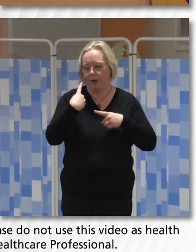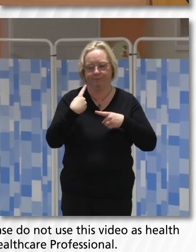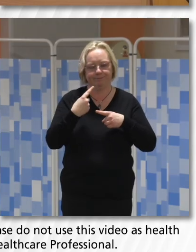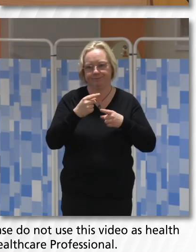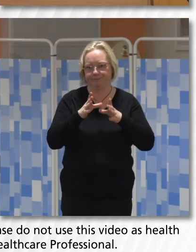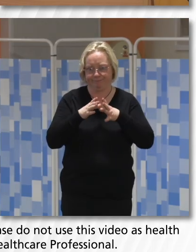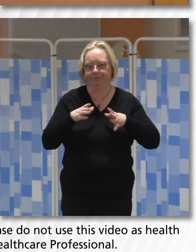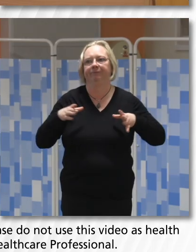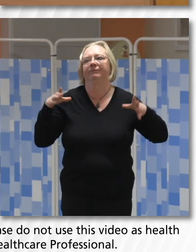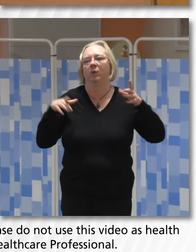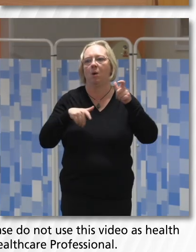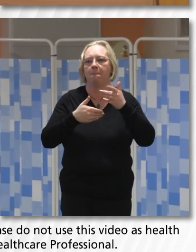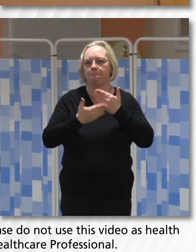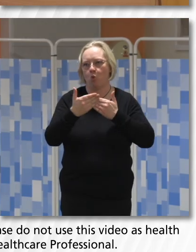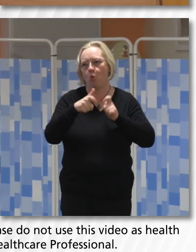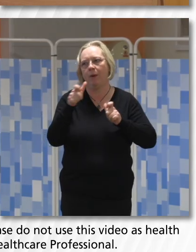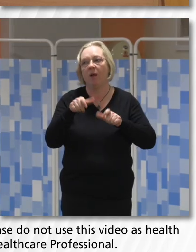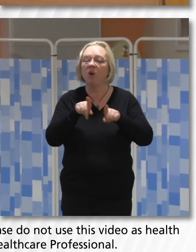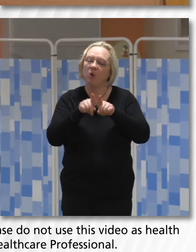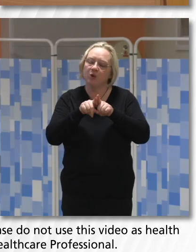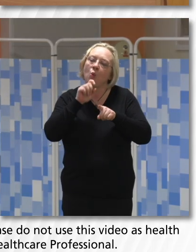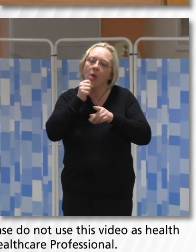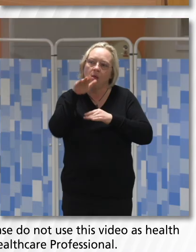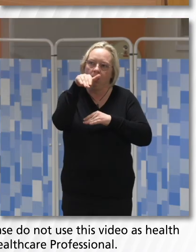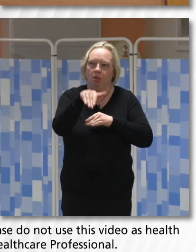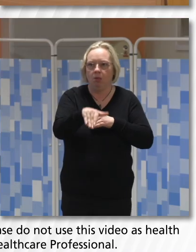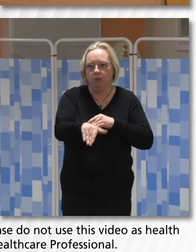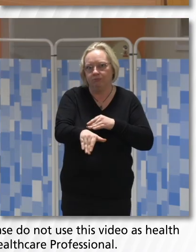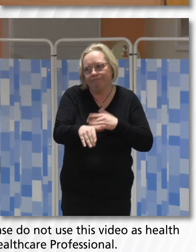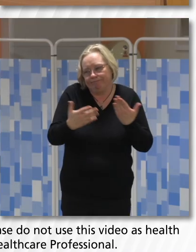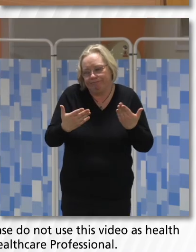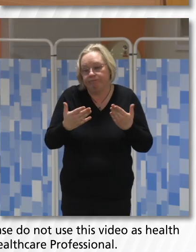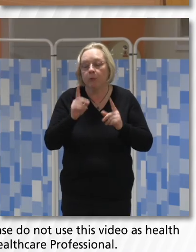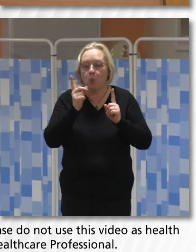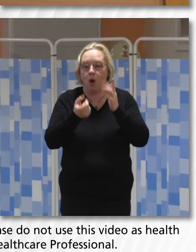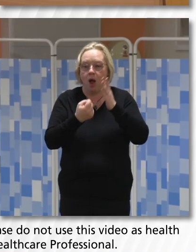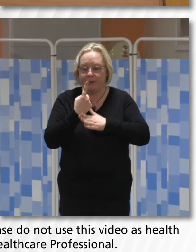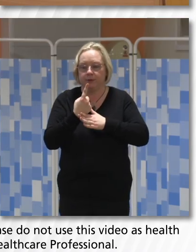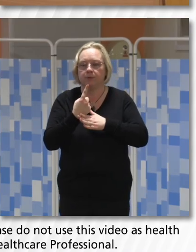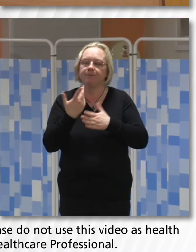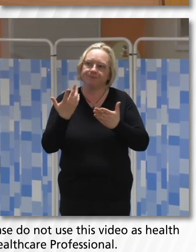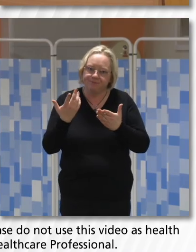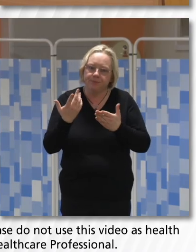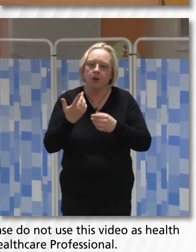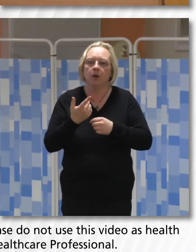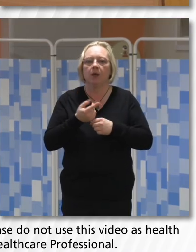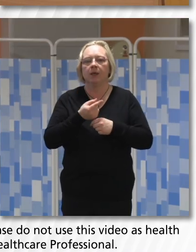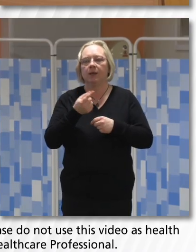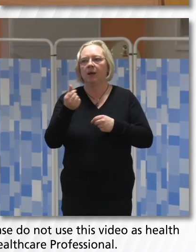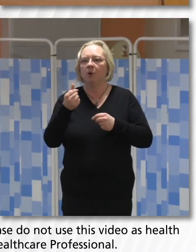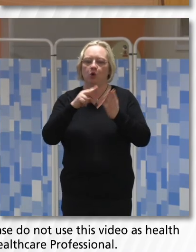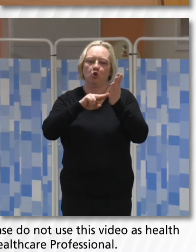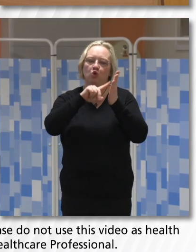progressive neurological condition, which what actually happens is that you start to lose some of the nerve cells